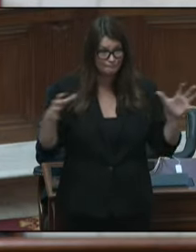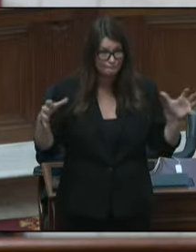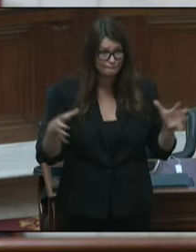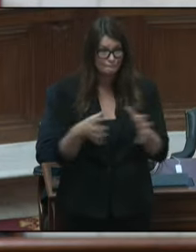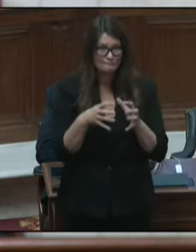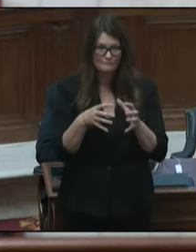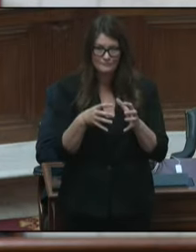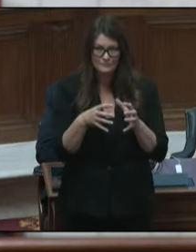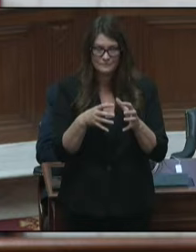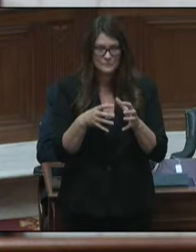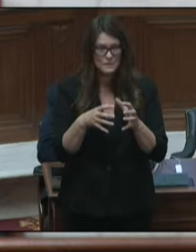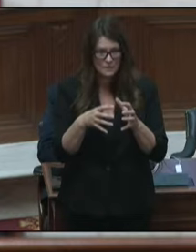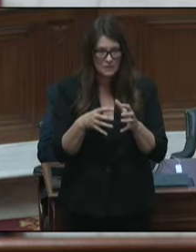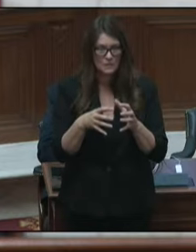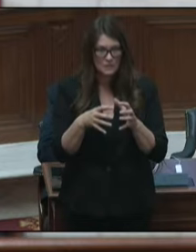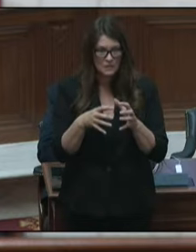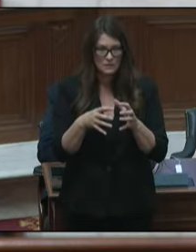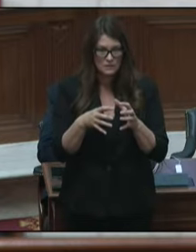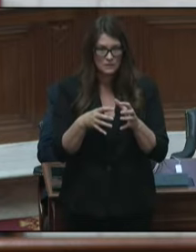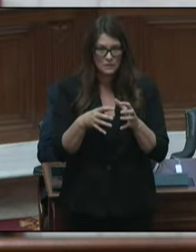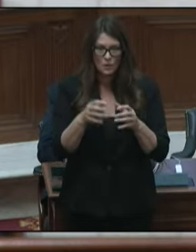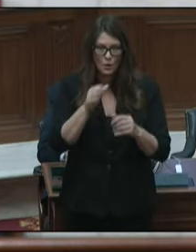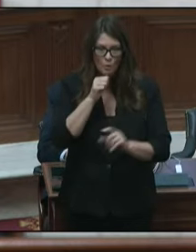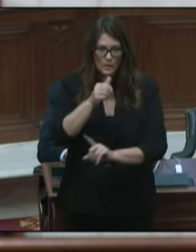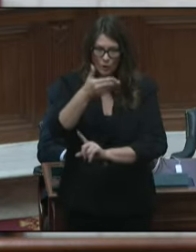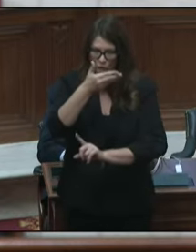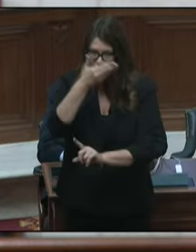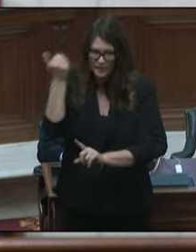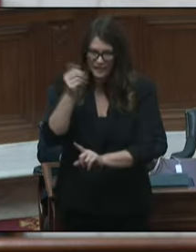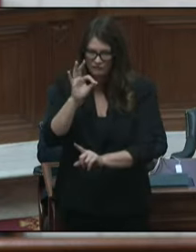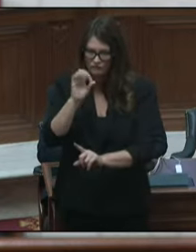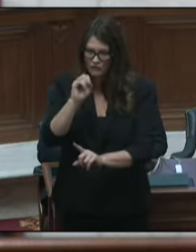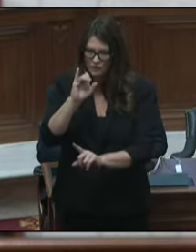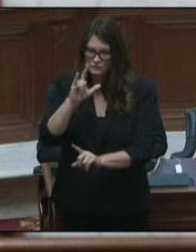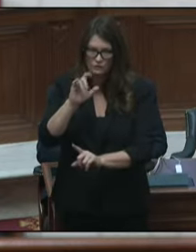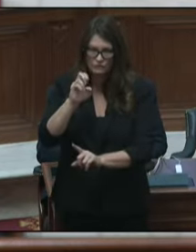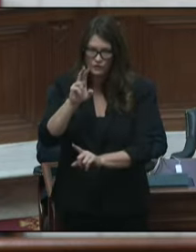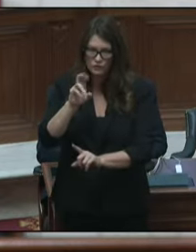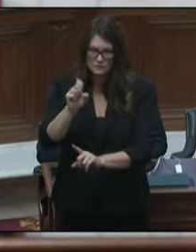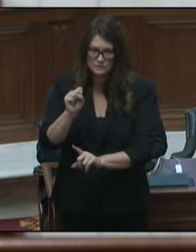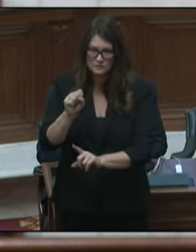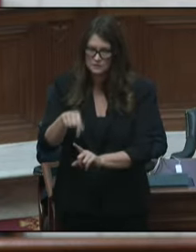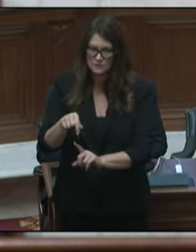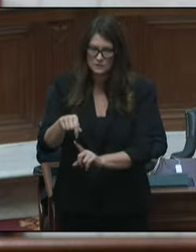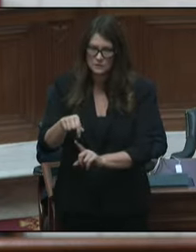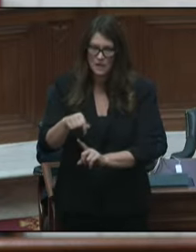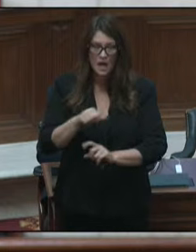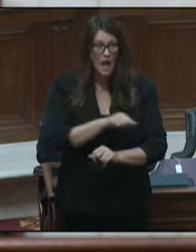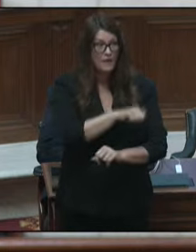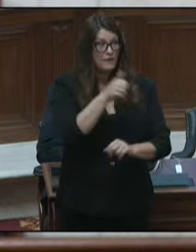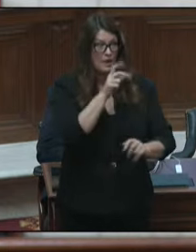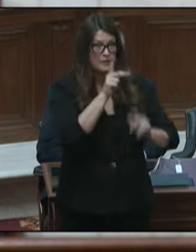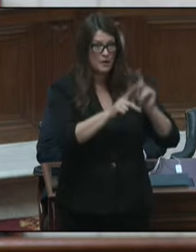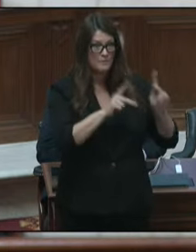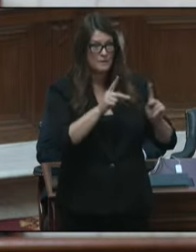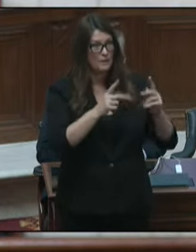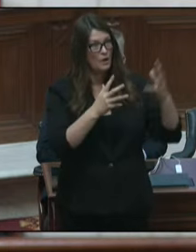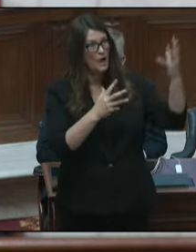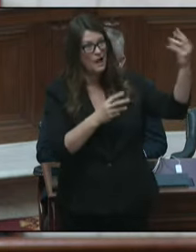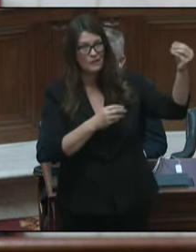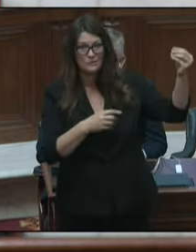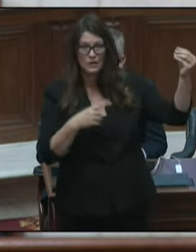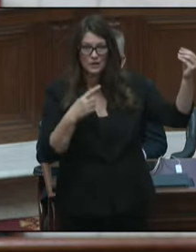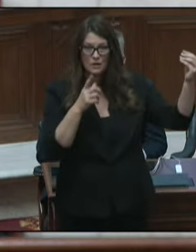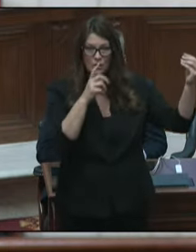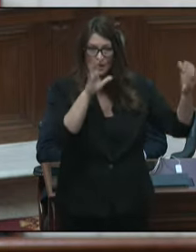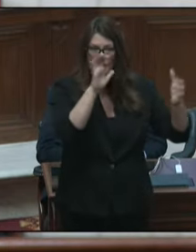stake in the sand and say, we're not going to forget our fossil fuels. And for those crazies that are out there in la-la land